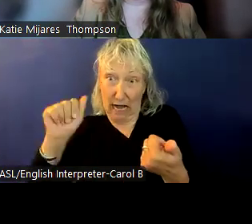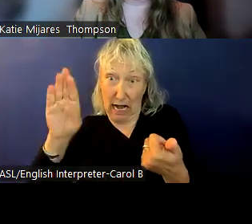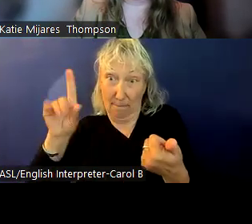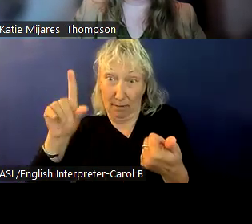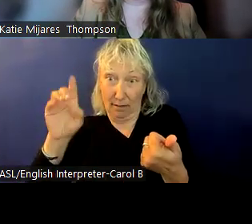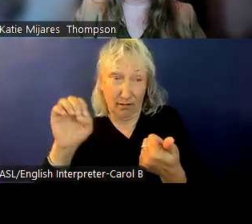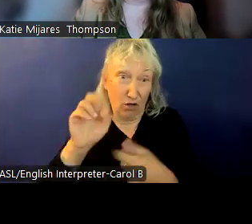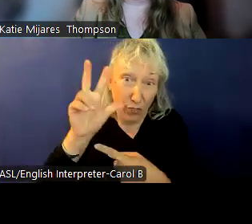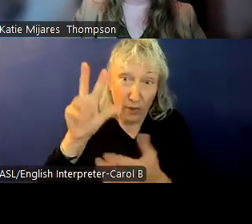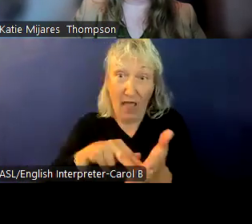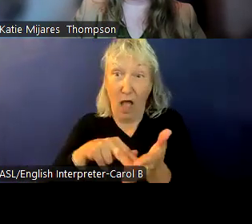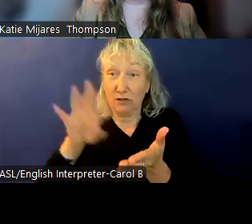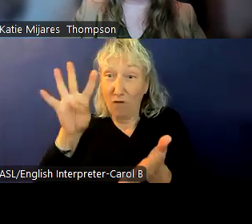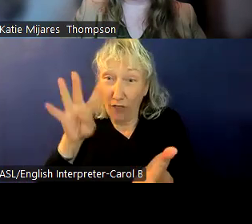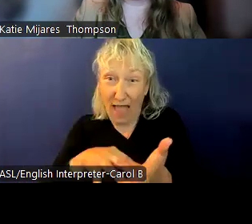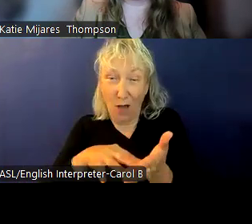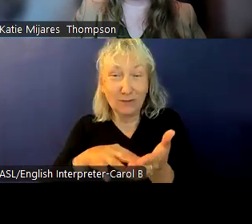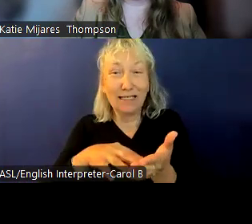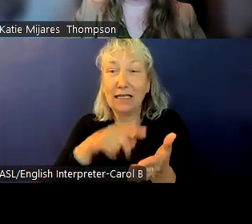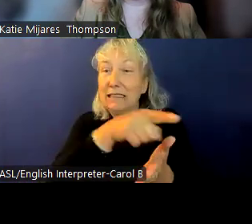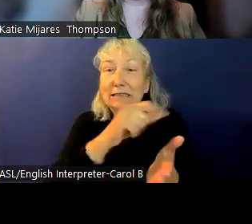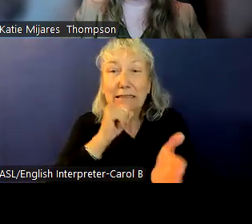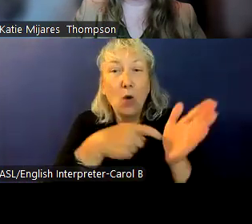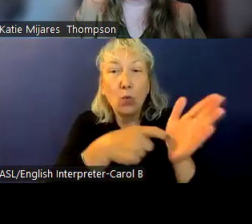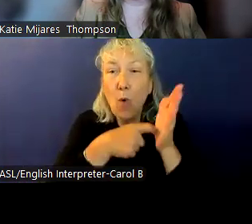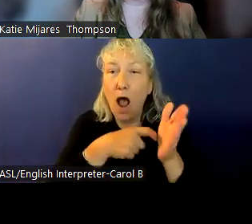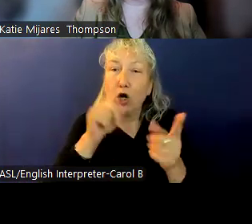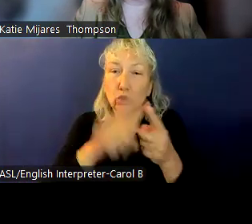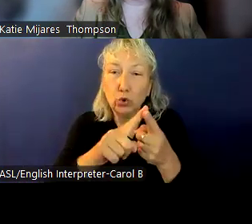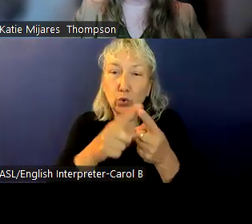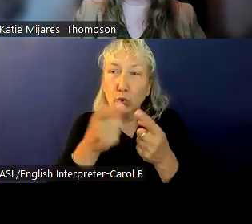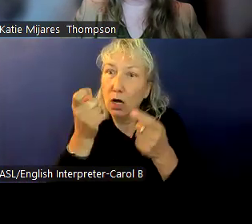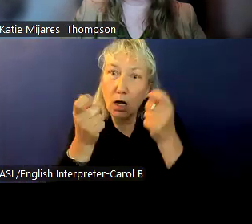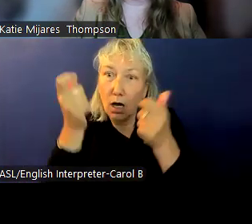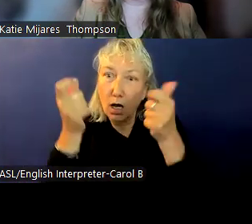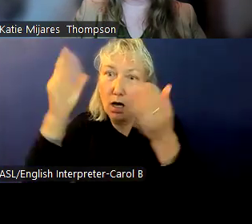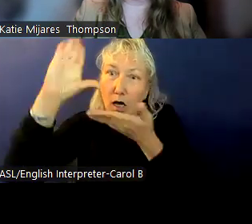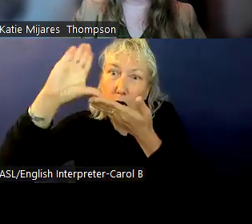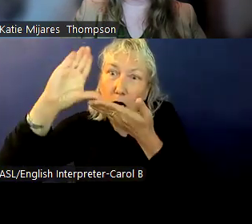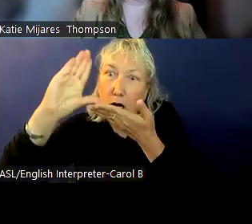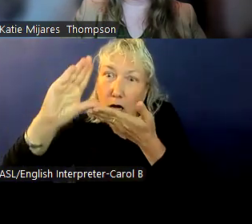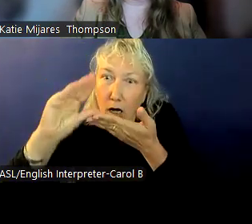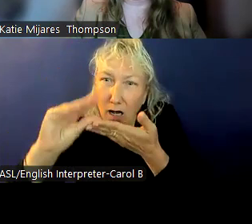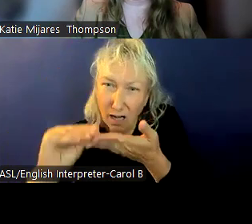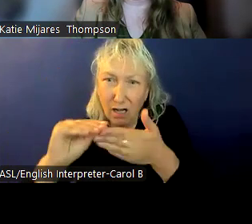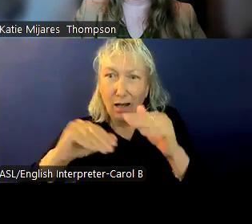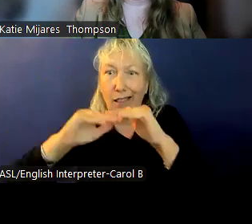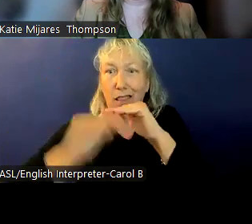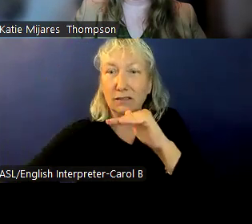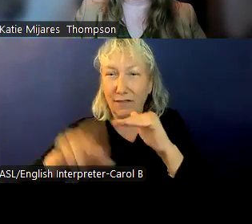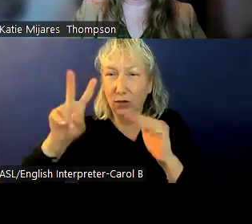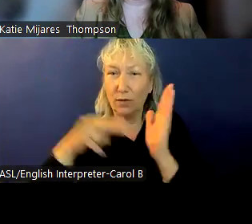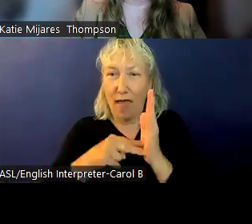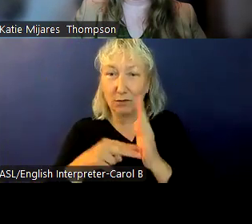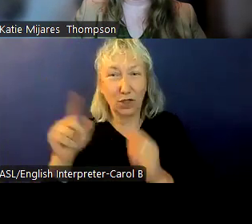a lot of people call the spend down issue. We're trying to get under that $2,000. Instead, you can have money in there, earning